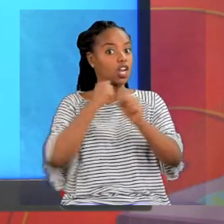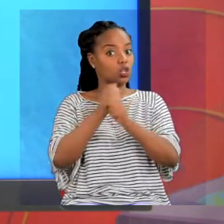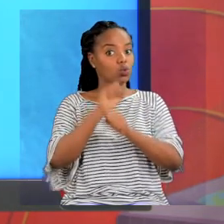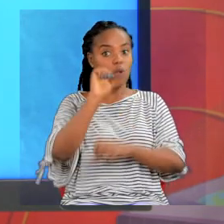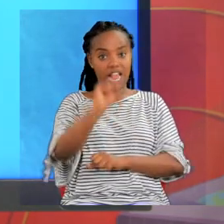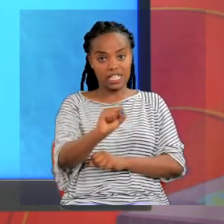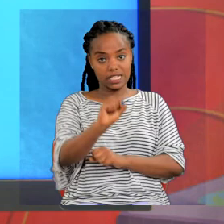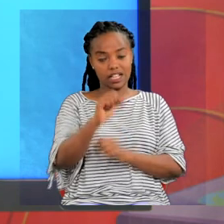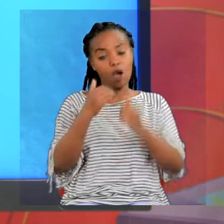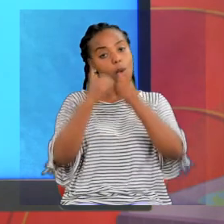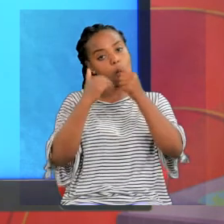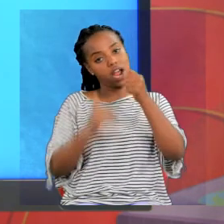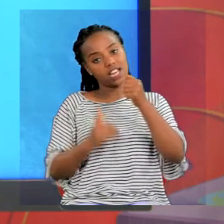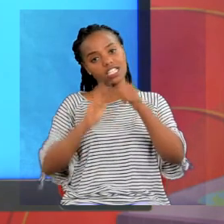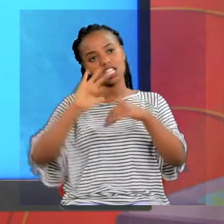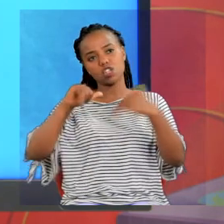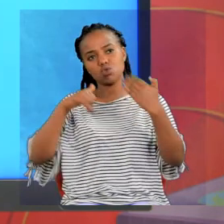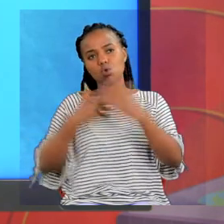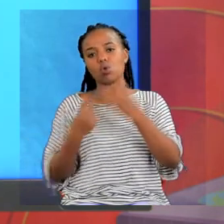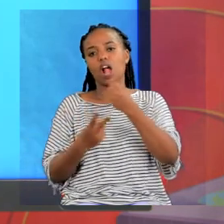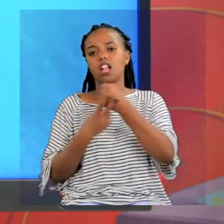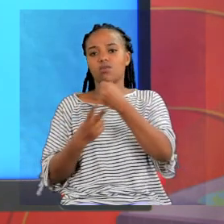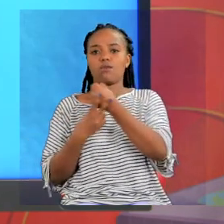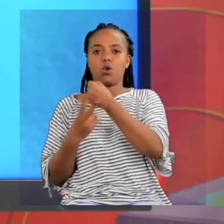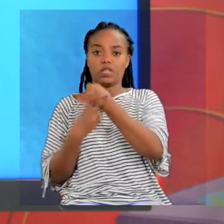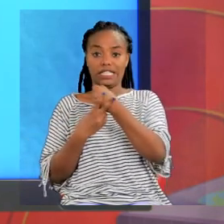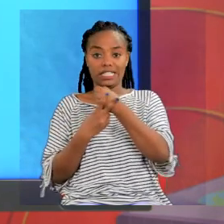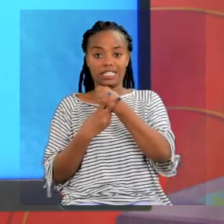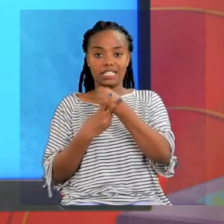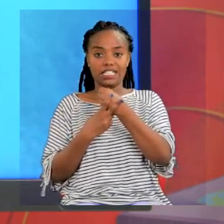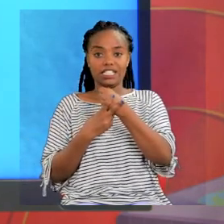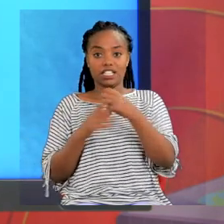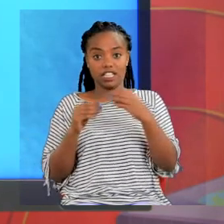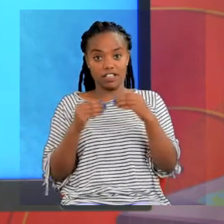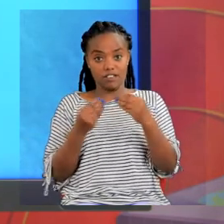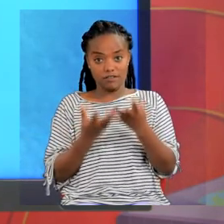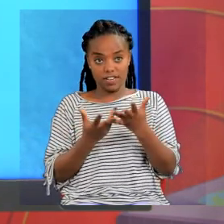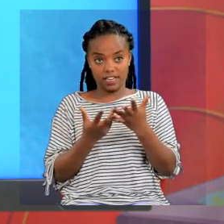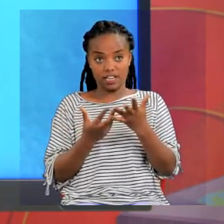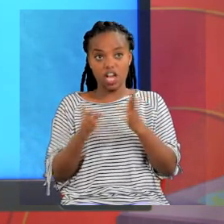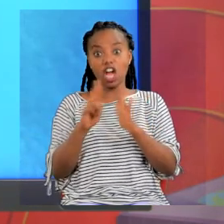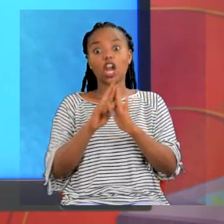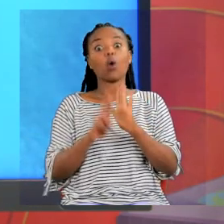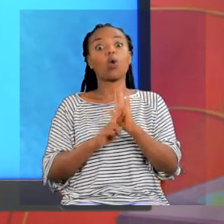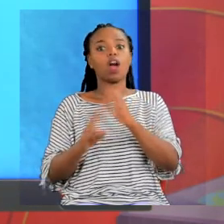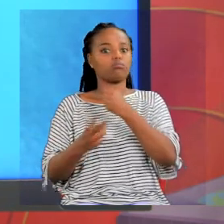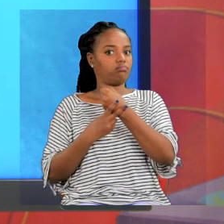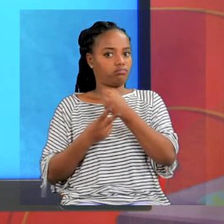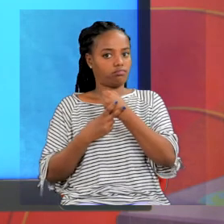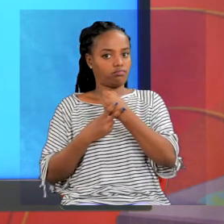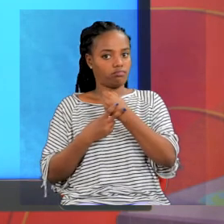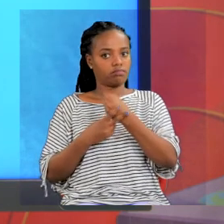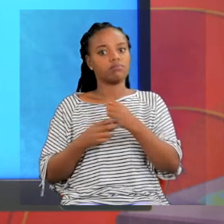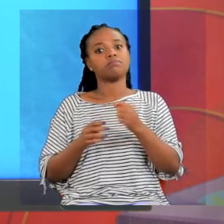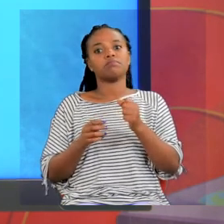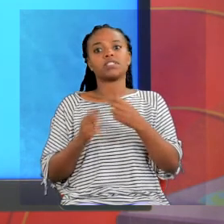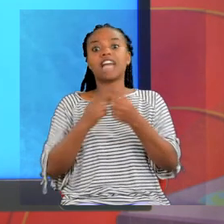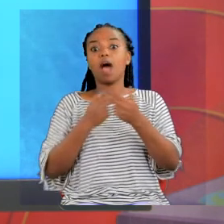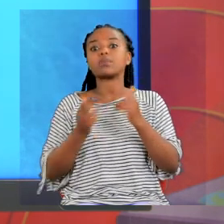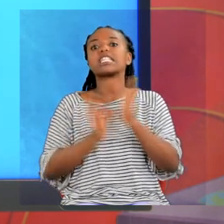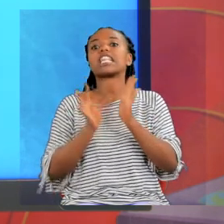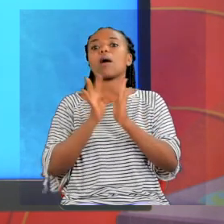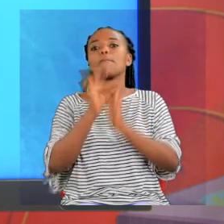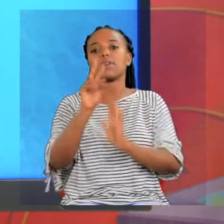minus the total deposit. The total deposit given by regular deposit times the number of periods